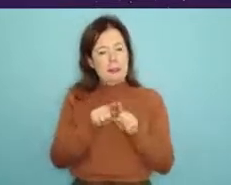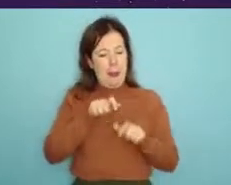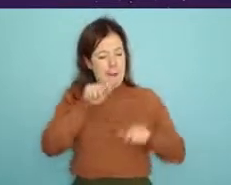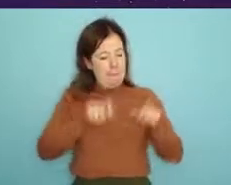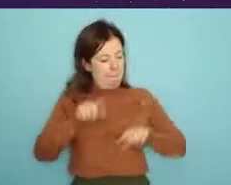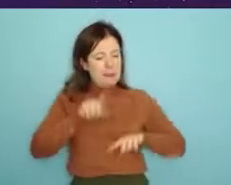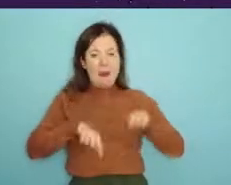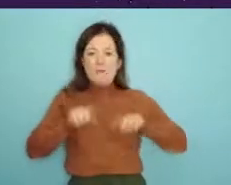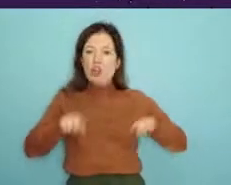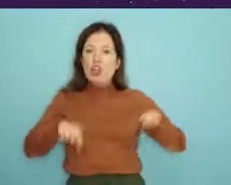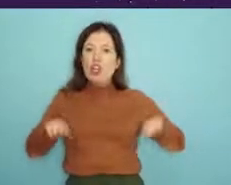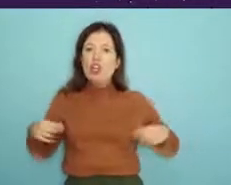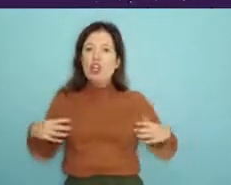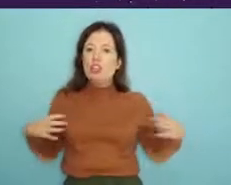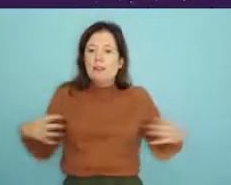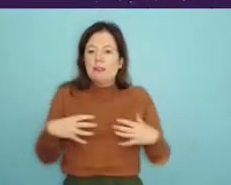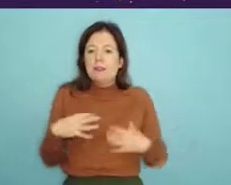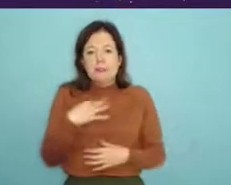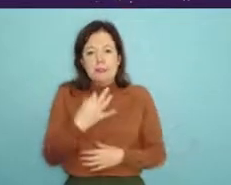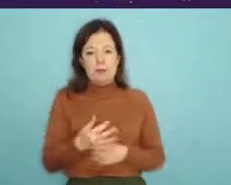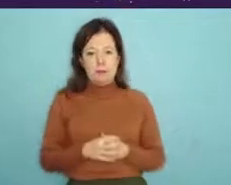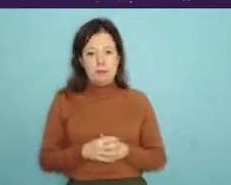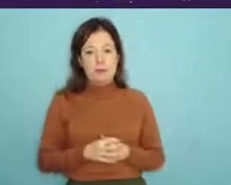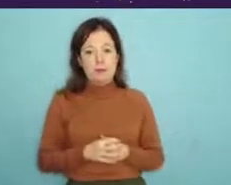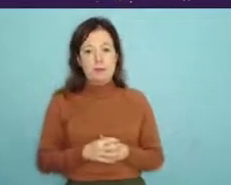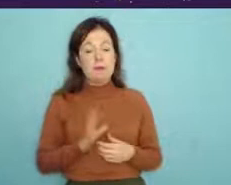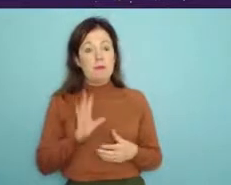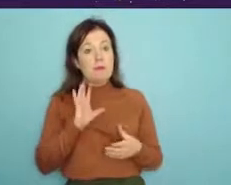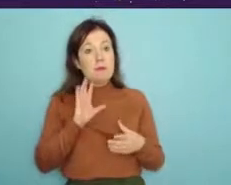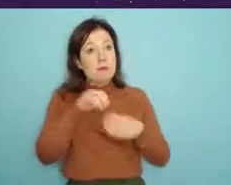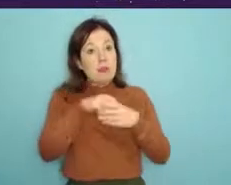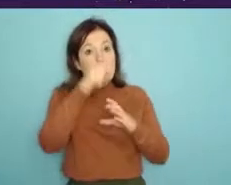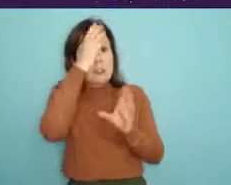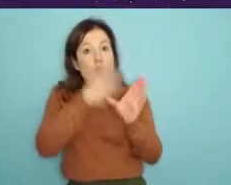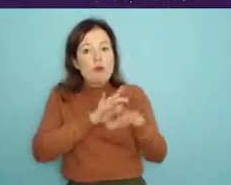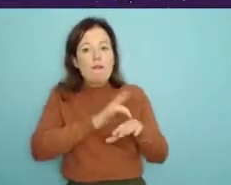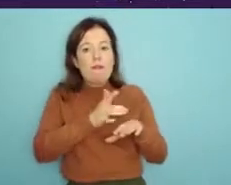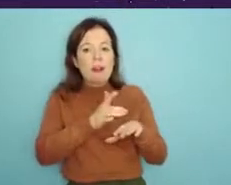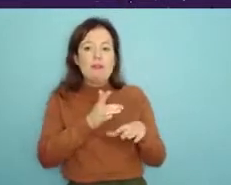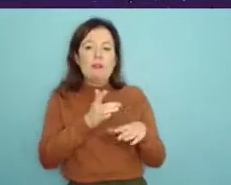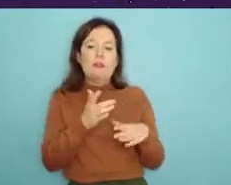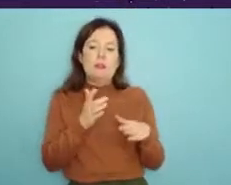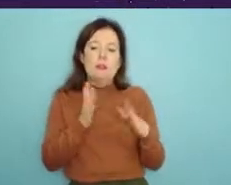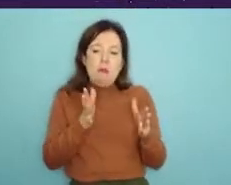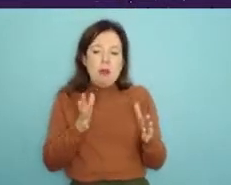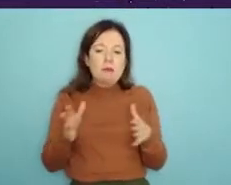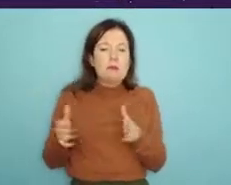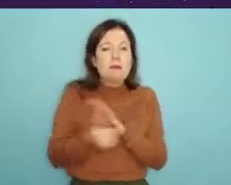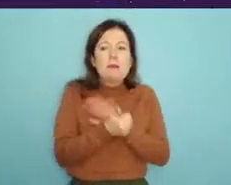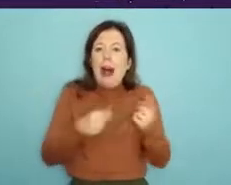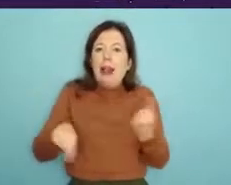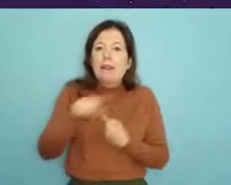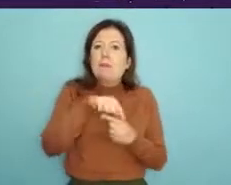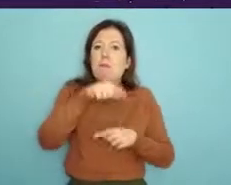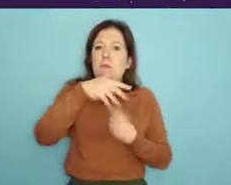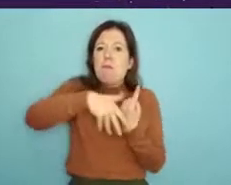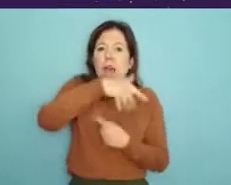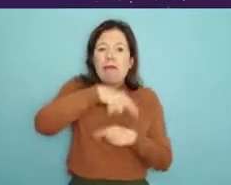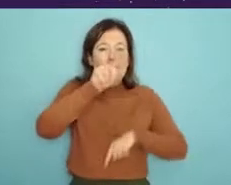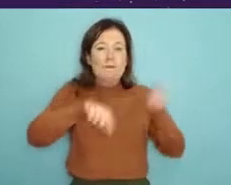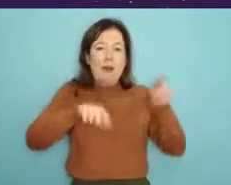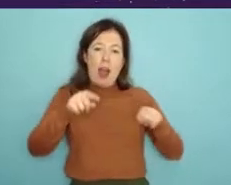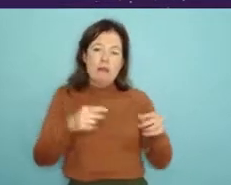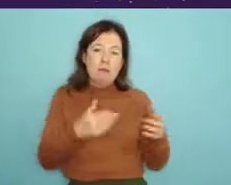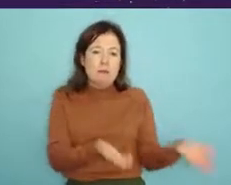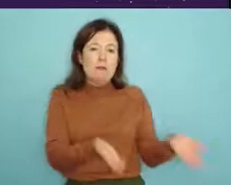Increase fairness of entry to and inclusion in the psychological professions for talented people of all backgrounds, particularly